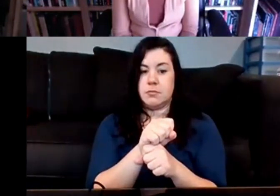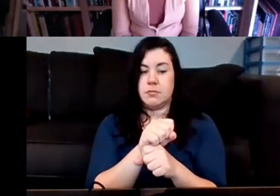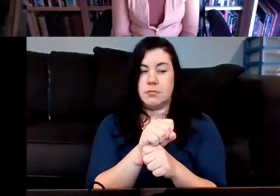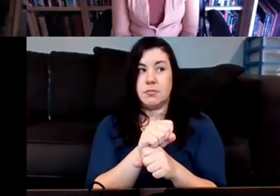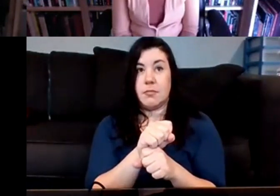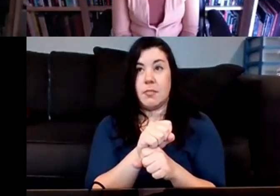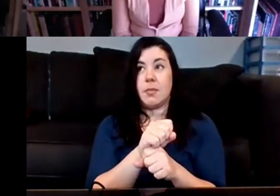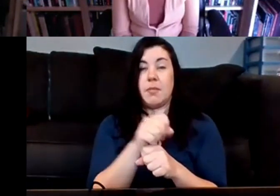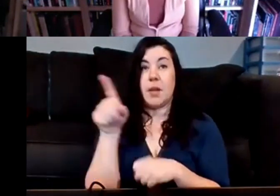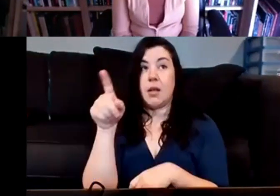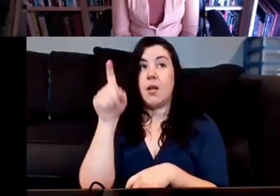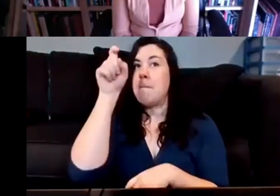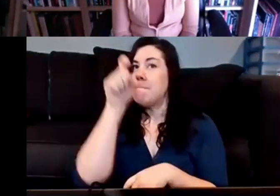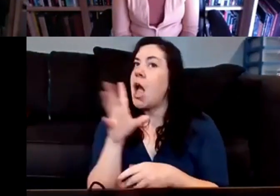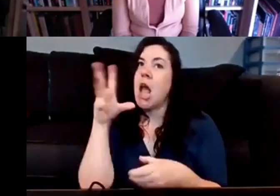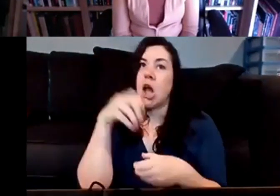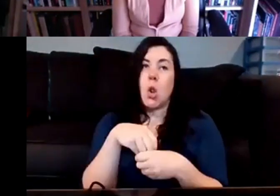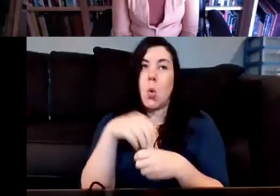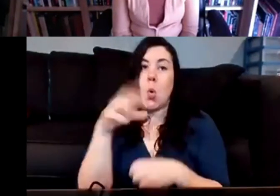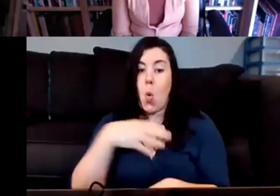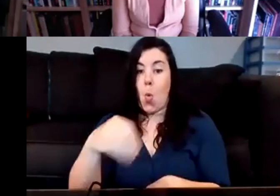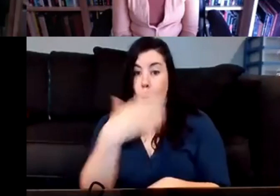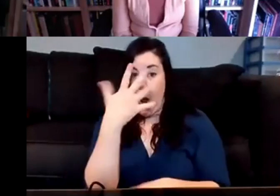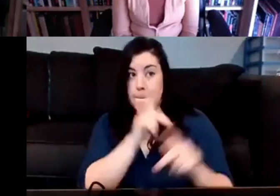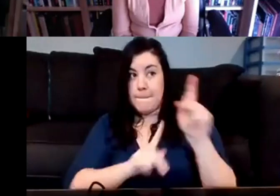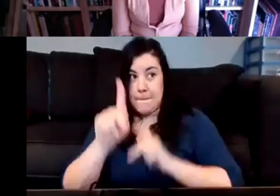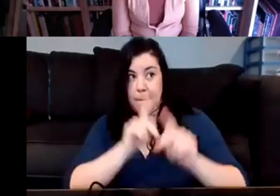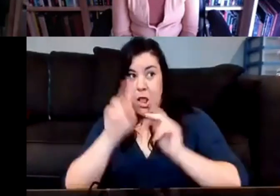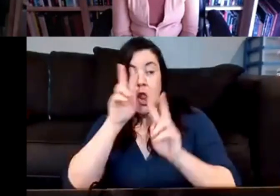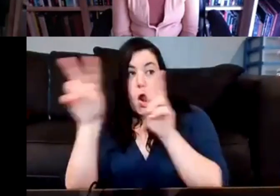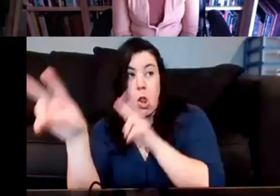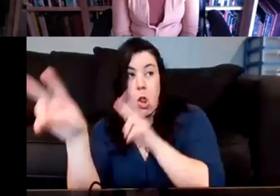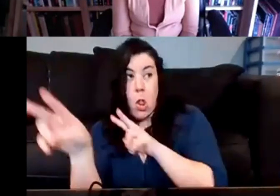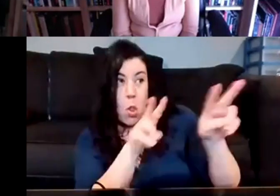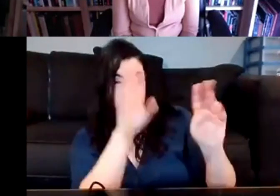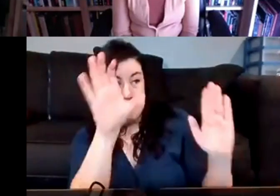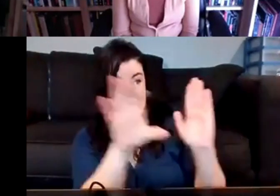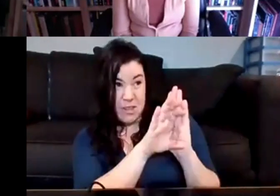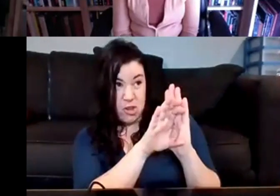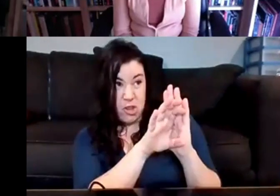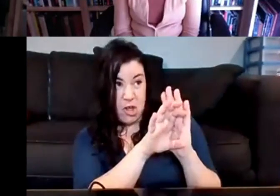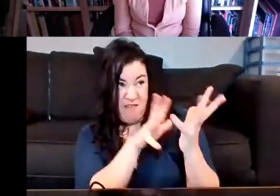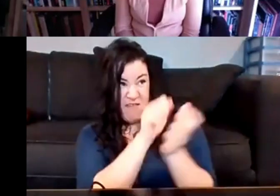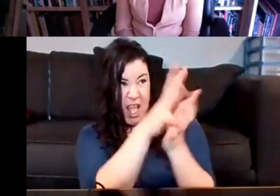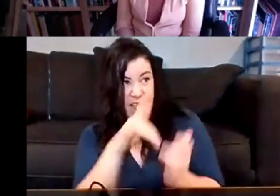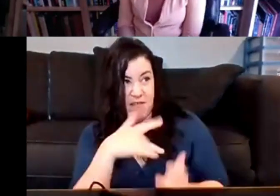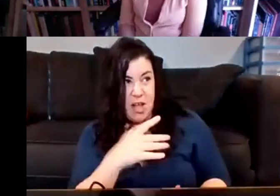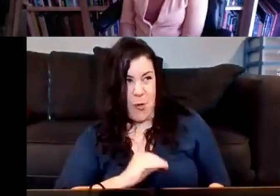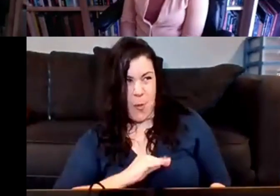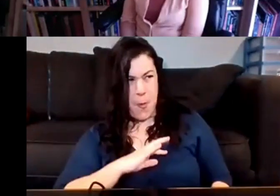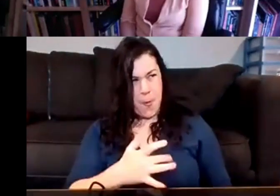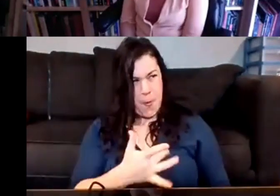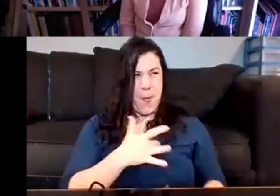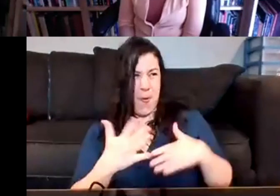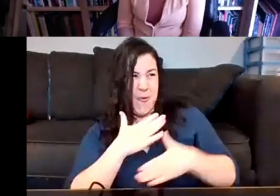that white people and others get from the perpetuation of violence. And I think until